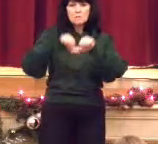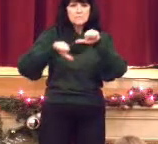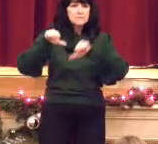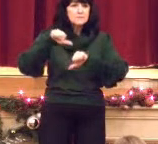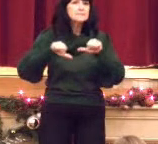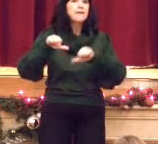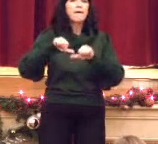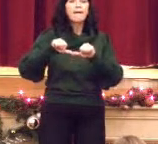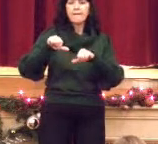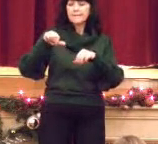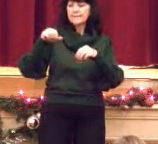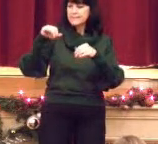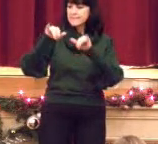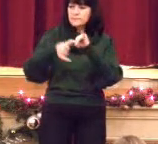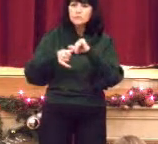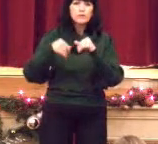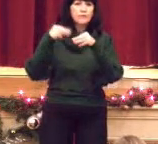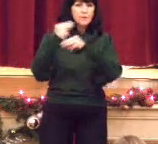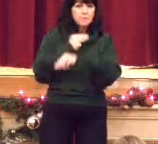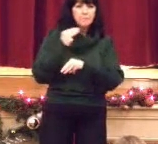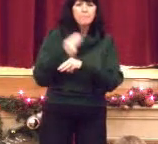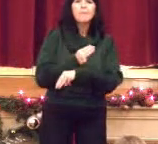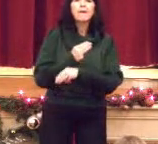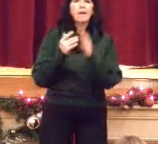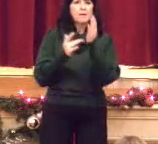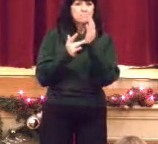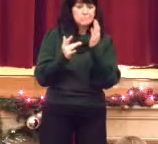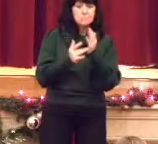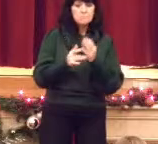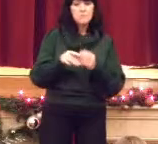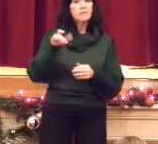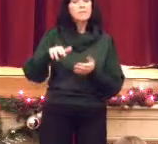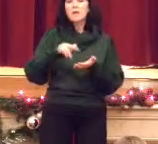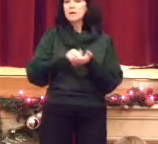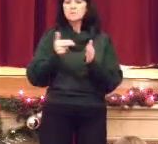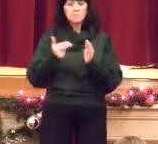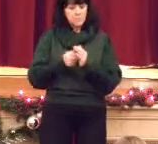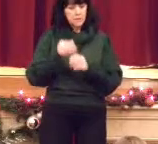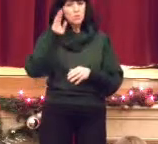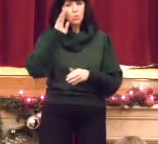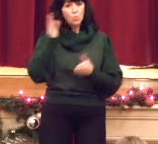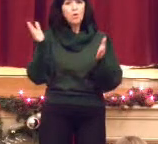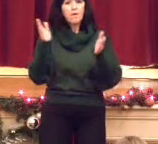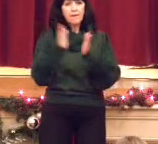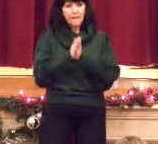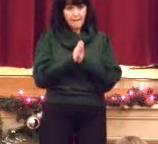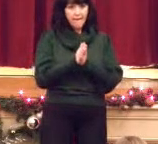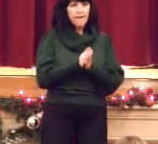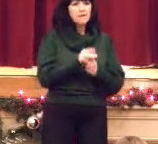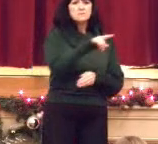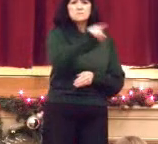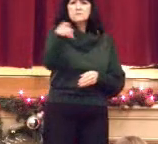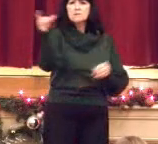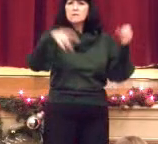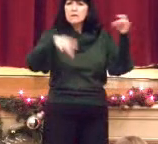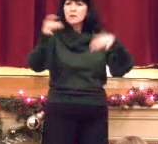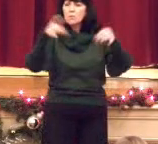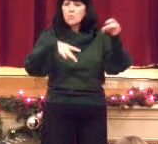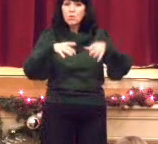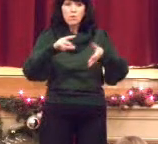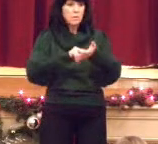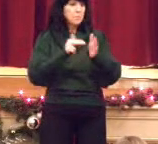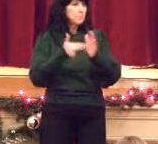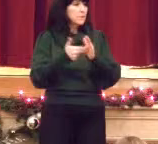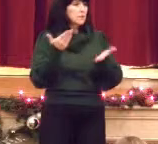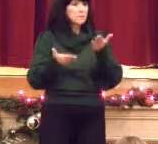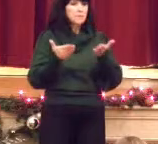certainly have some issues. But that, we're asking families, parents, teachers, students to give us their input into the things that they'd like